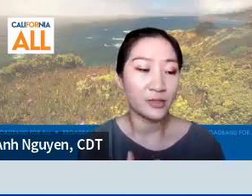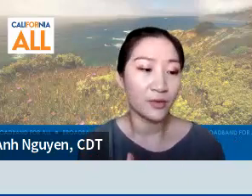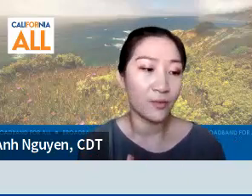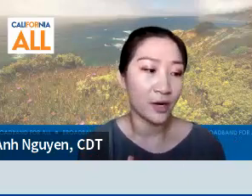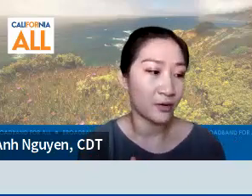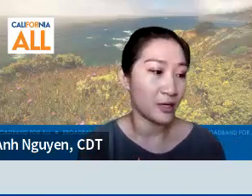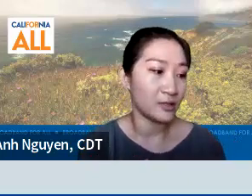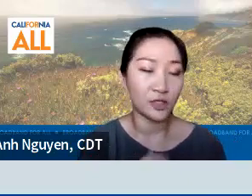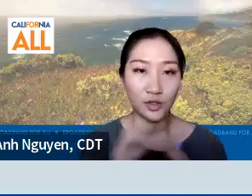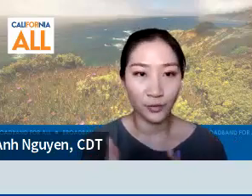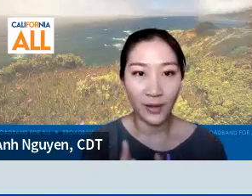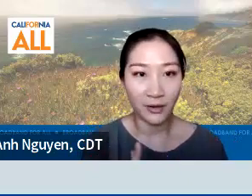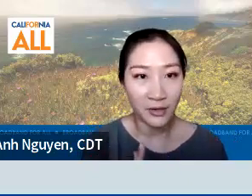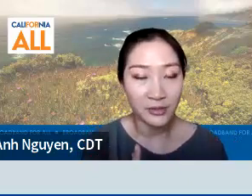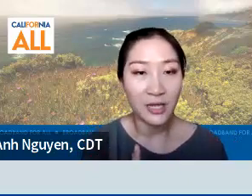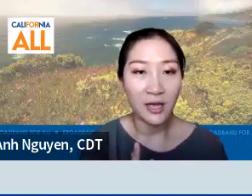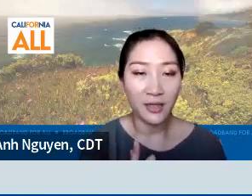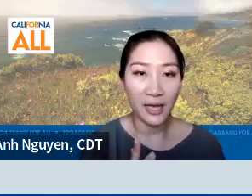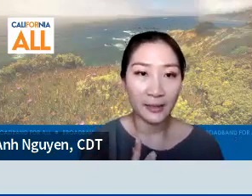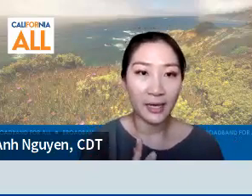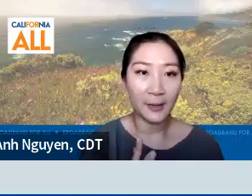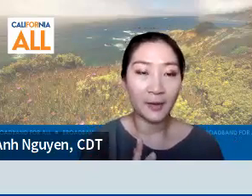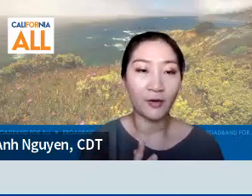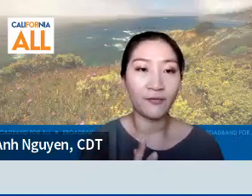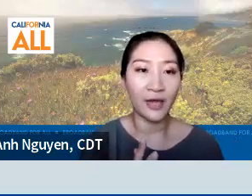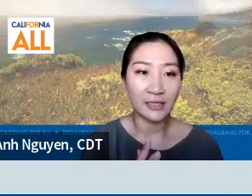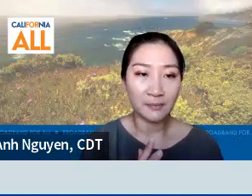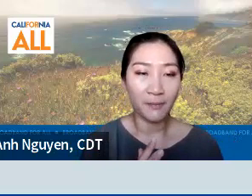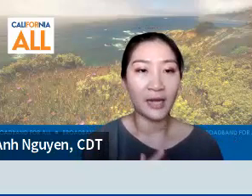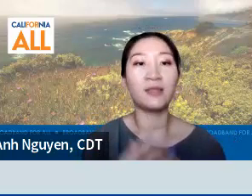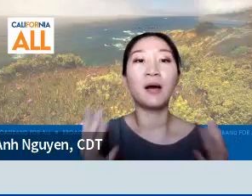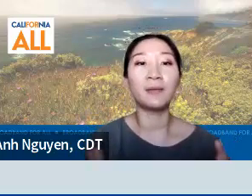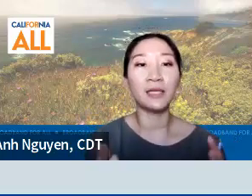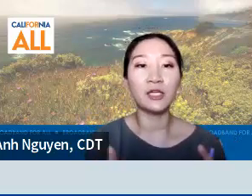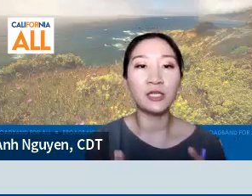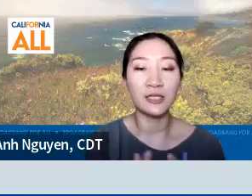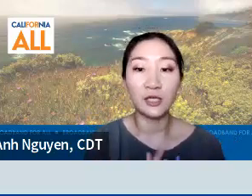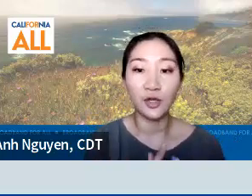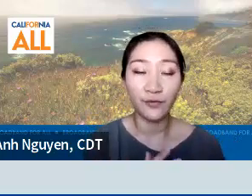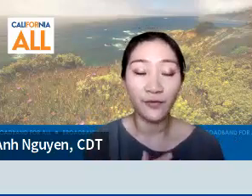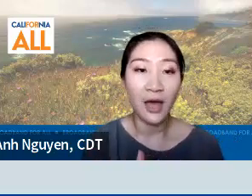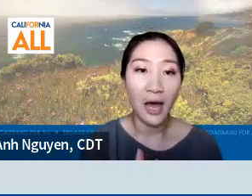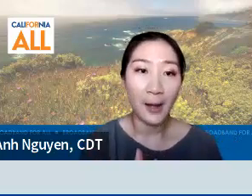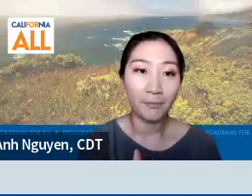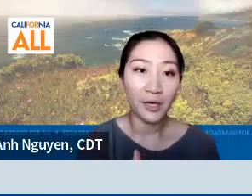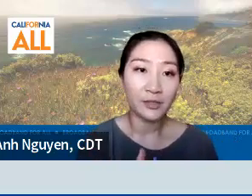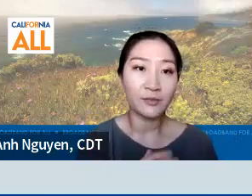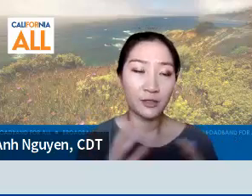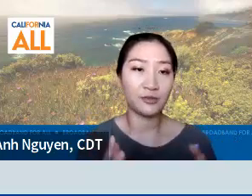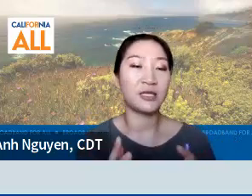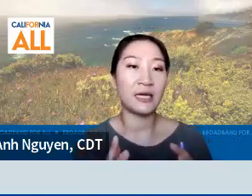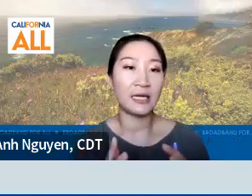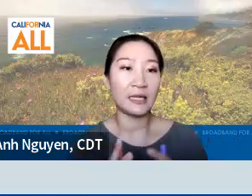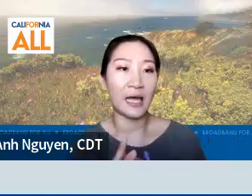right? So what are the digital barriers that are faced by the populations they serve, but